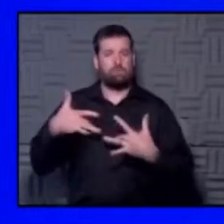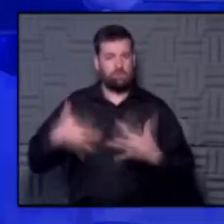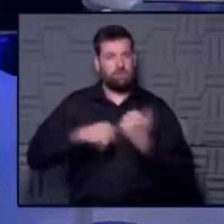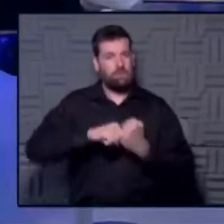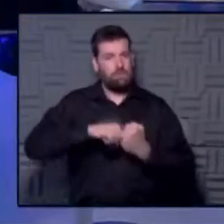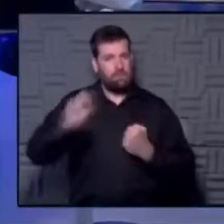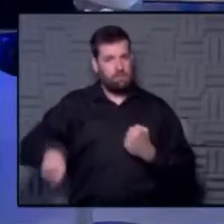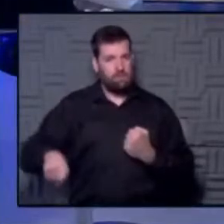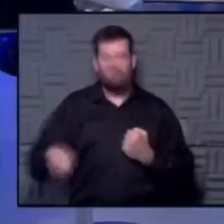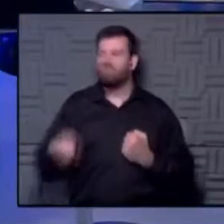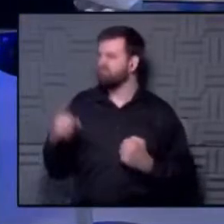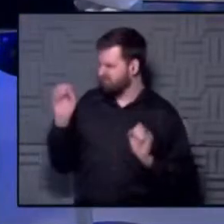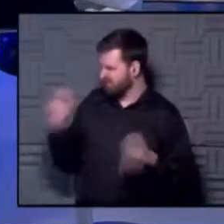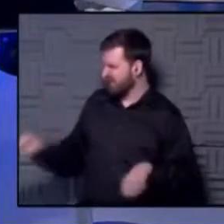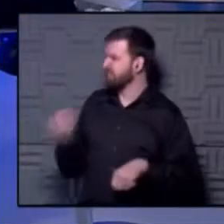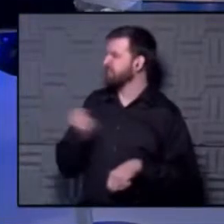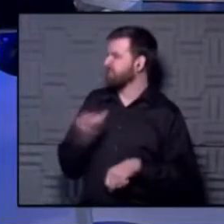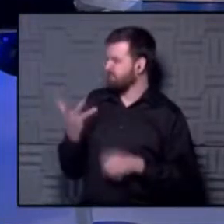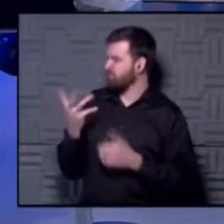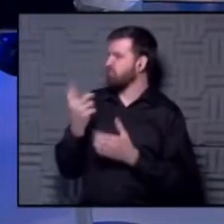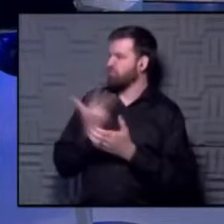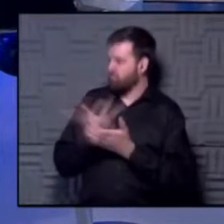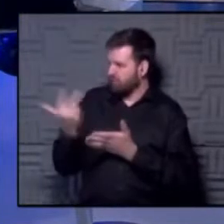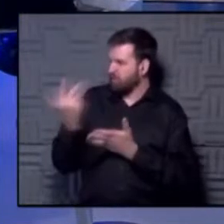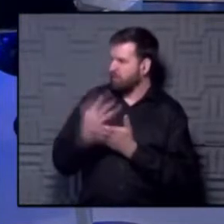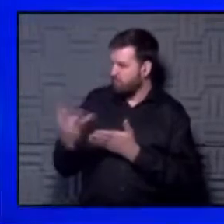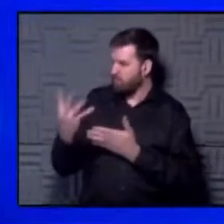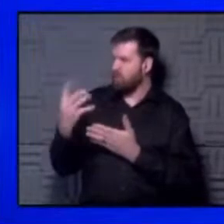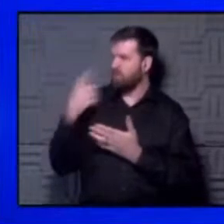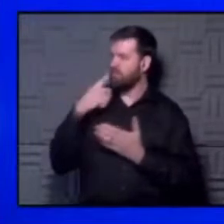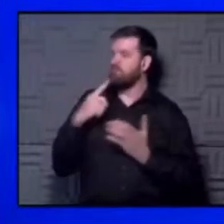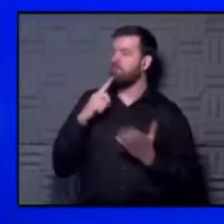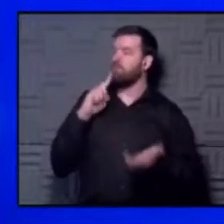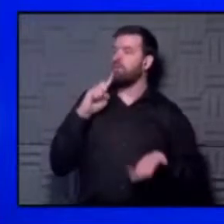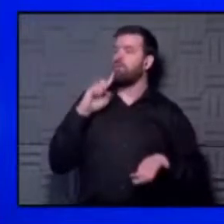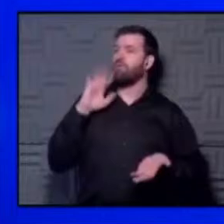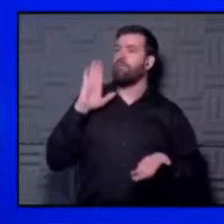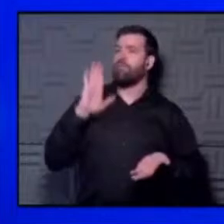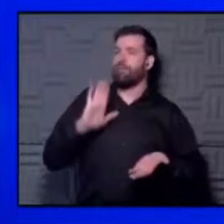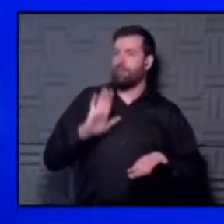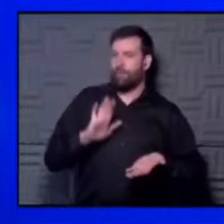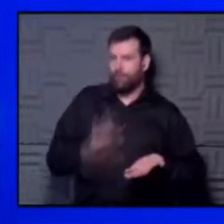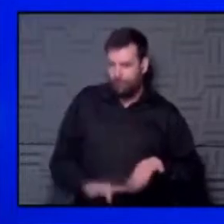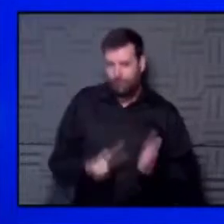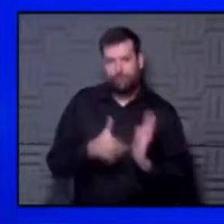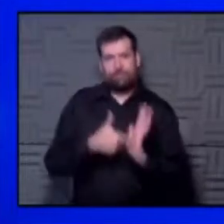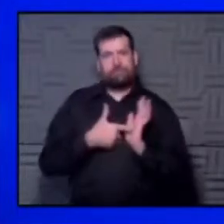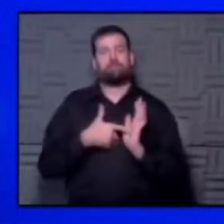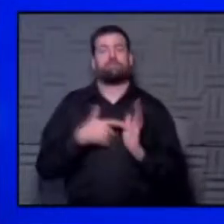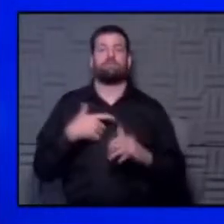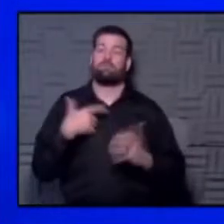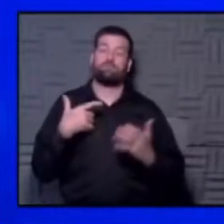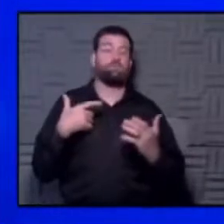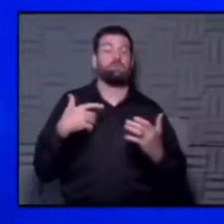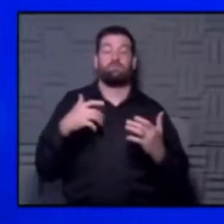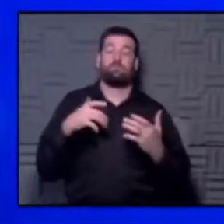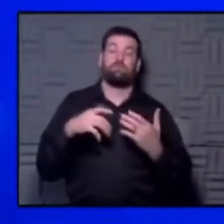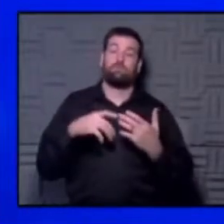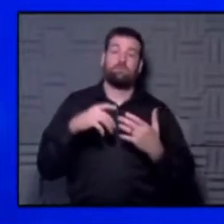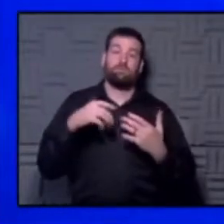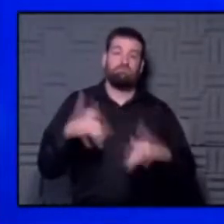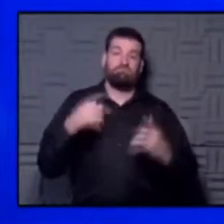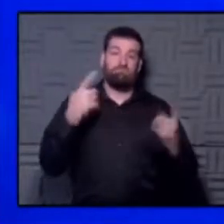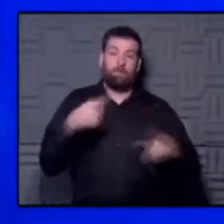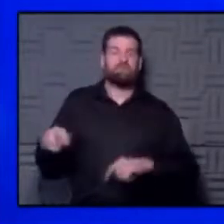off. Yeah, it can take a couple, 3 weeks, sometimes 2 to 3 weeks in order to wean yourself or liberate yourself from that ventilator. And it is a liberation when that